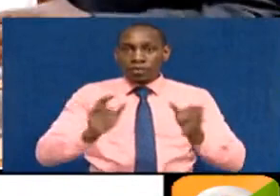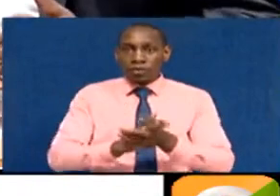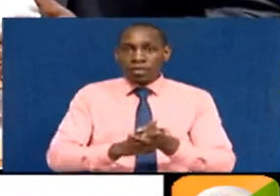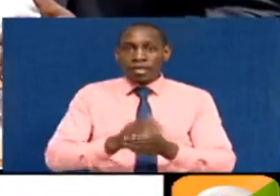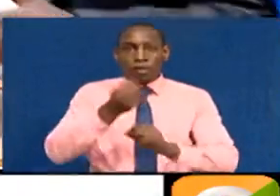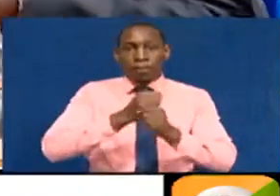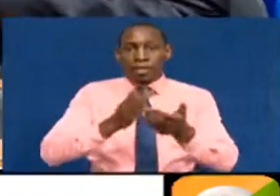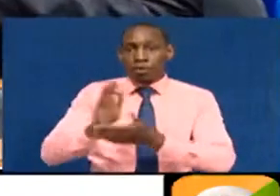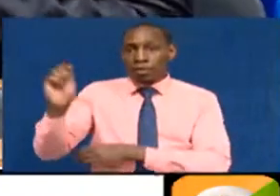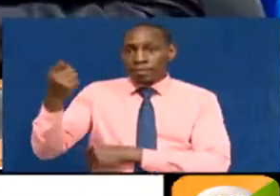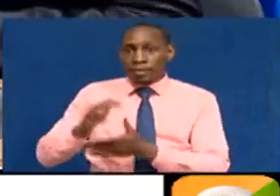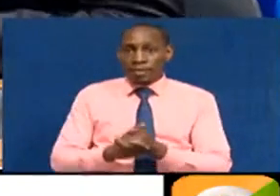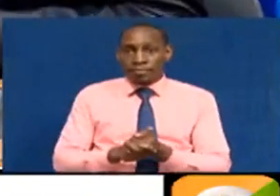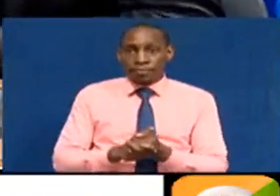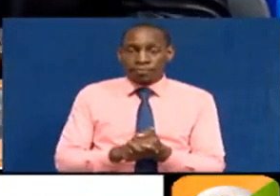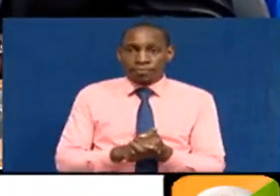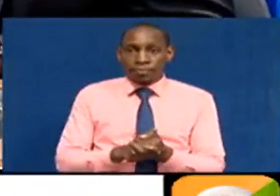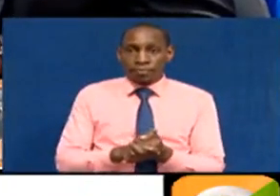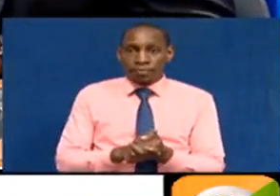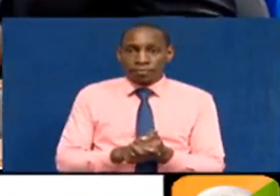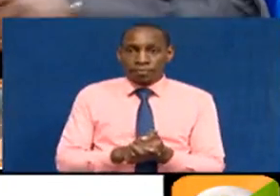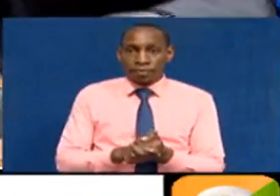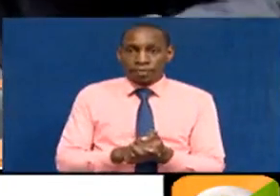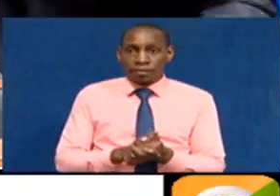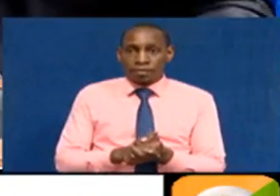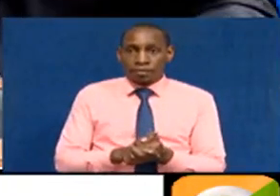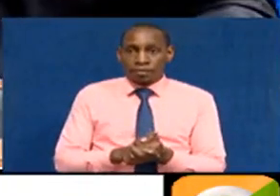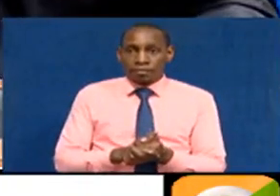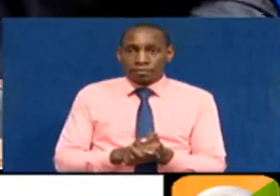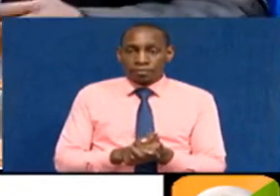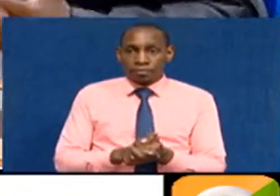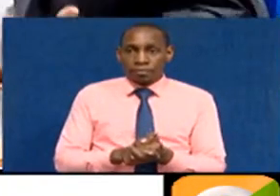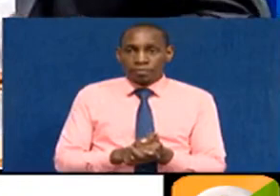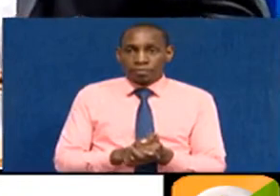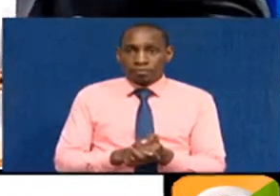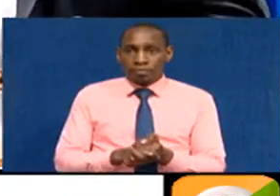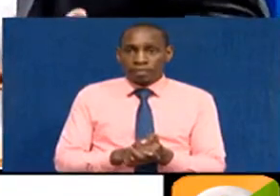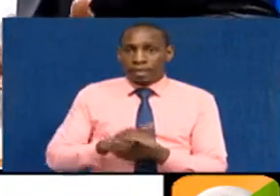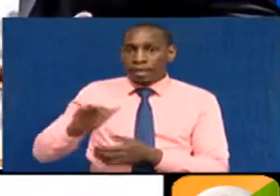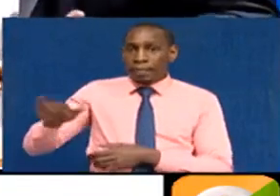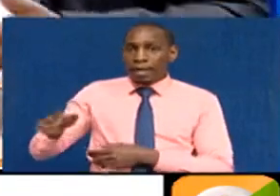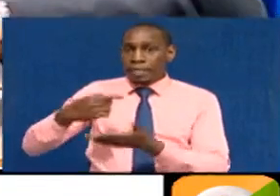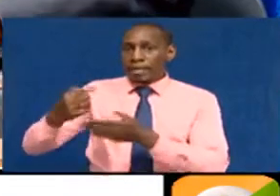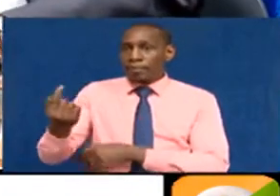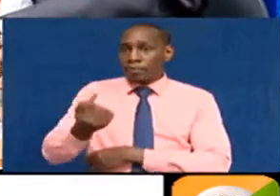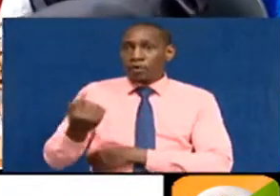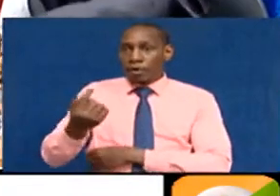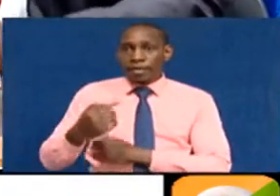by the executive. The head of the executive is the president. Do parliament make a budget? They only approve. So when you're